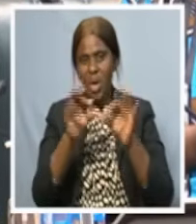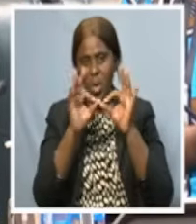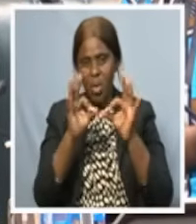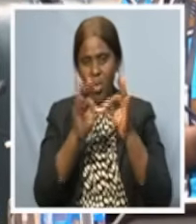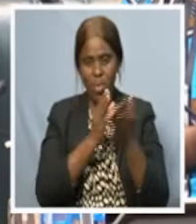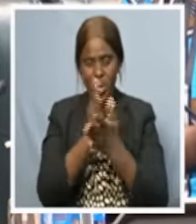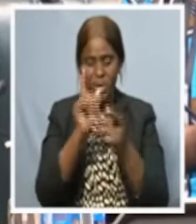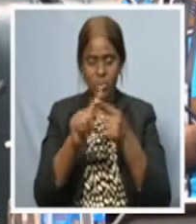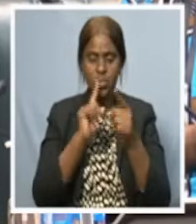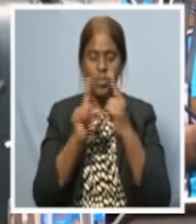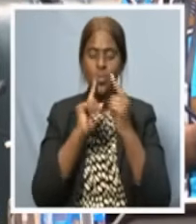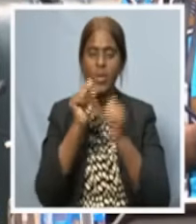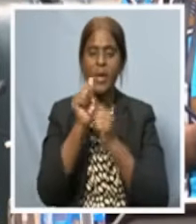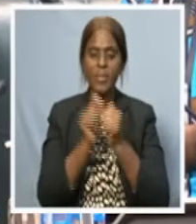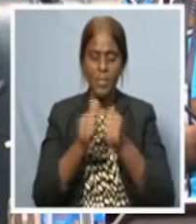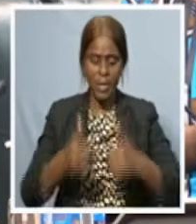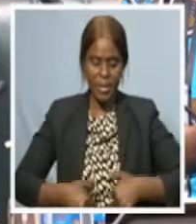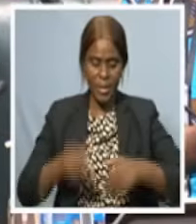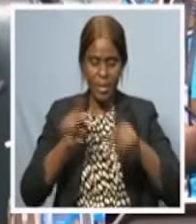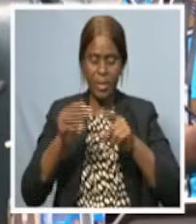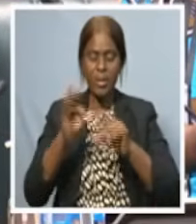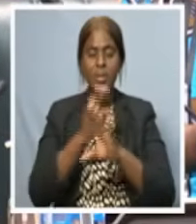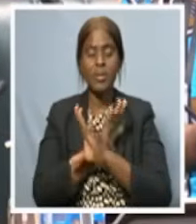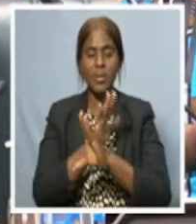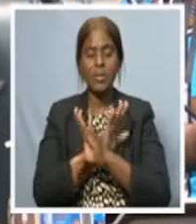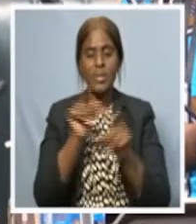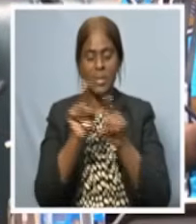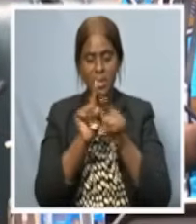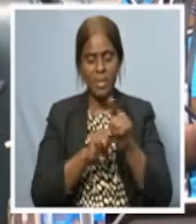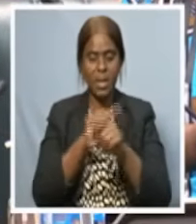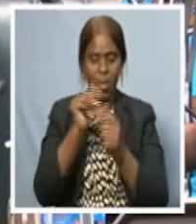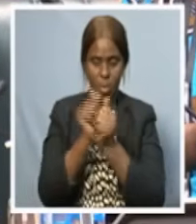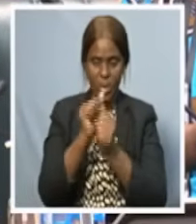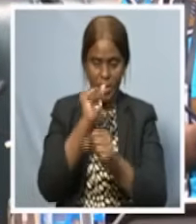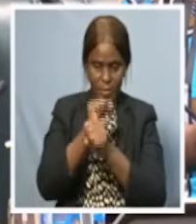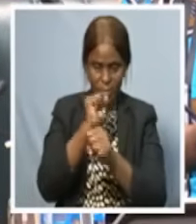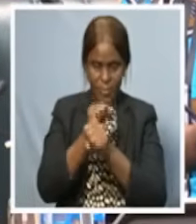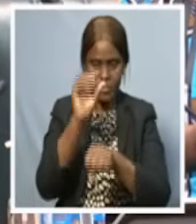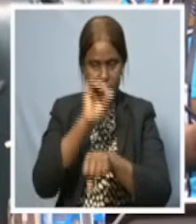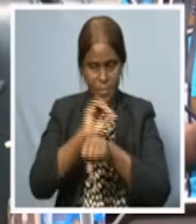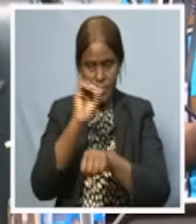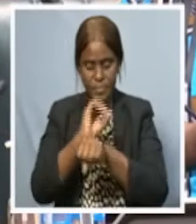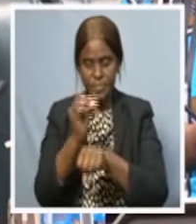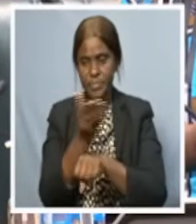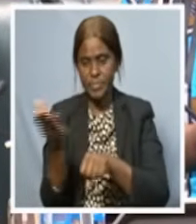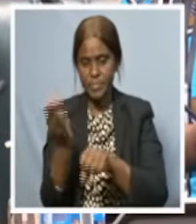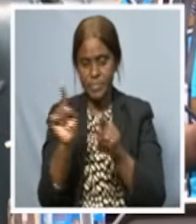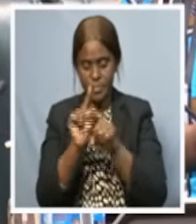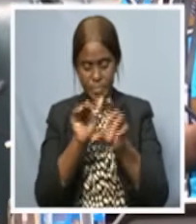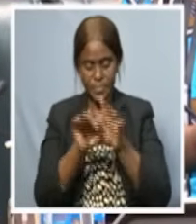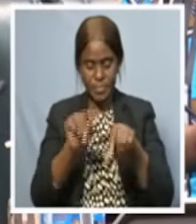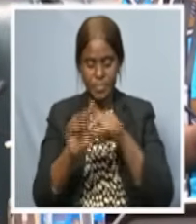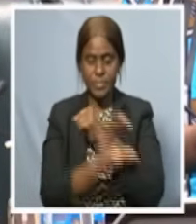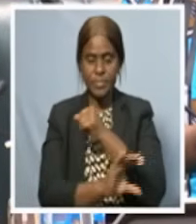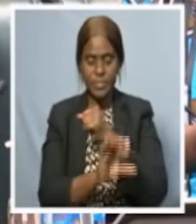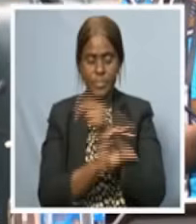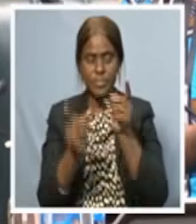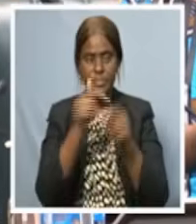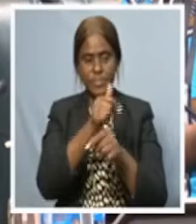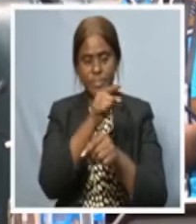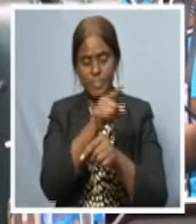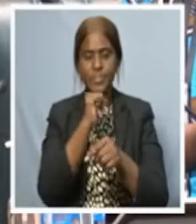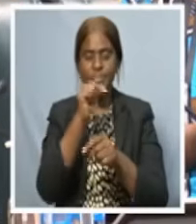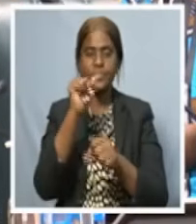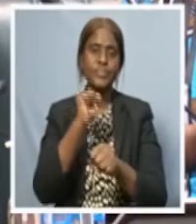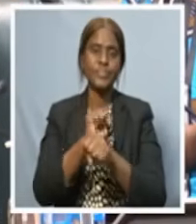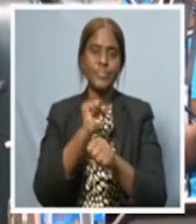about the young people of Zambia vis-a-vis employment opportunities in this country when they were